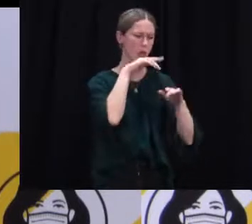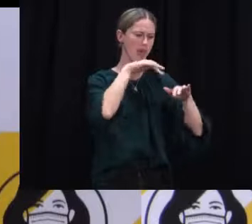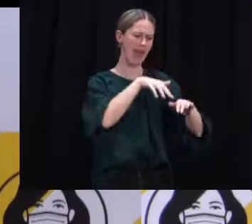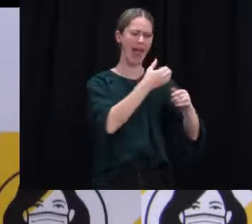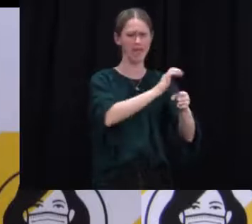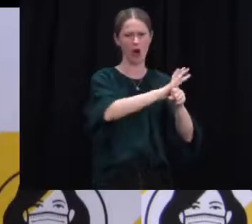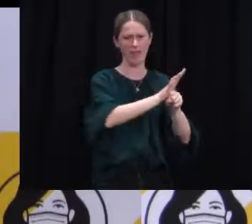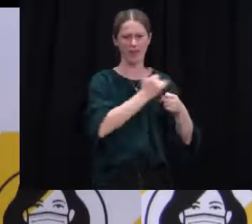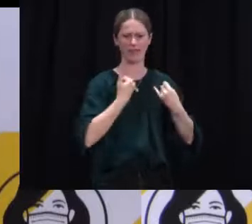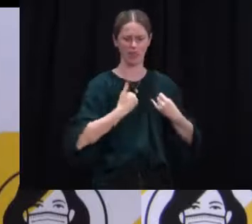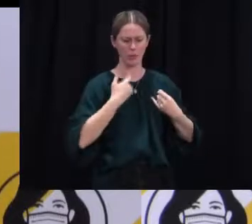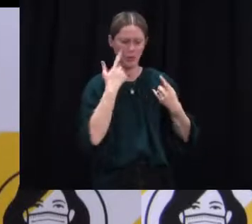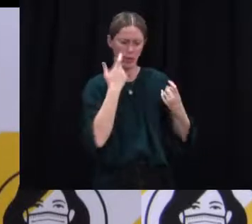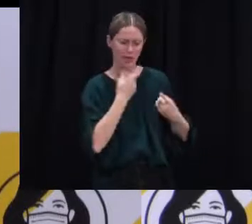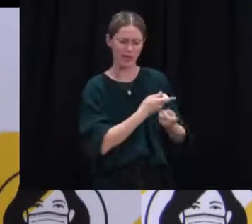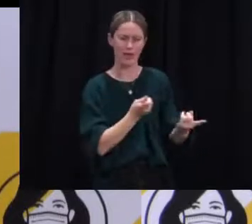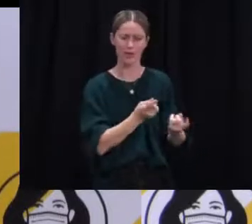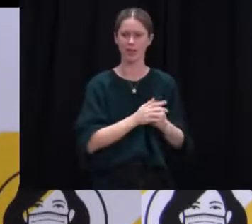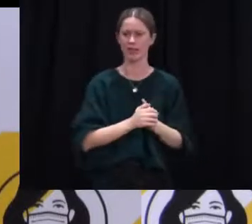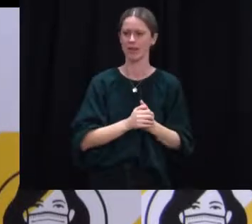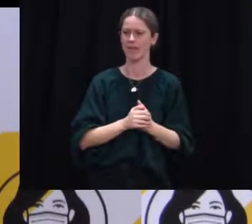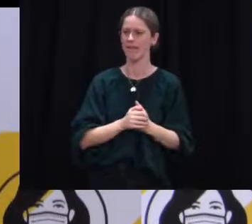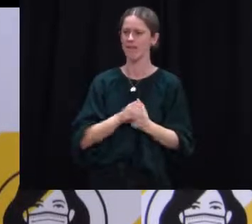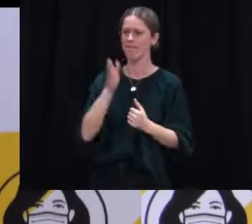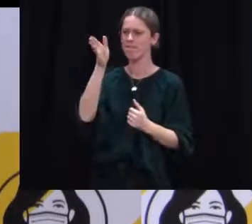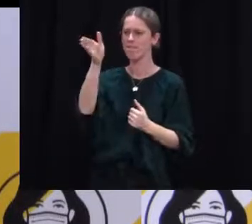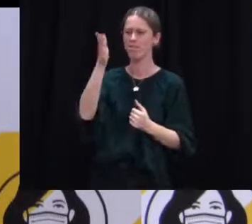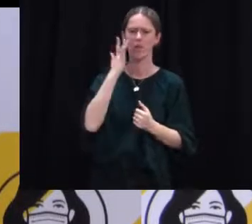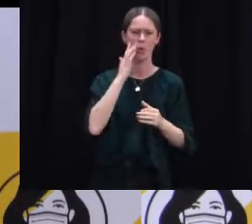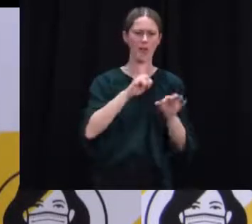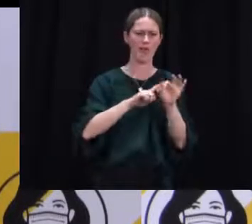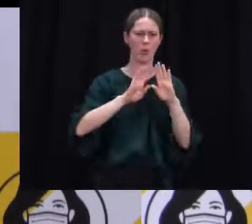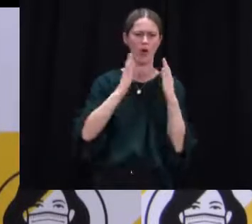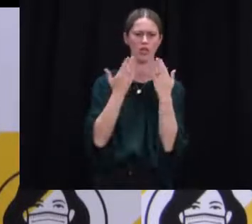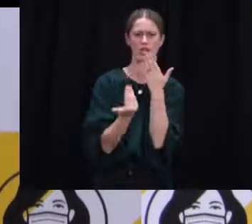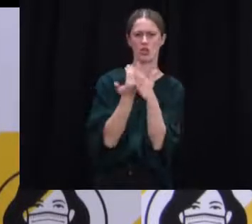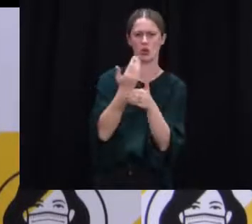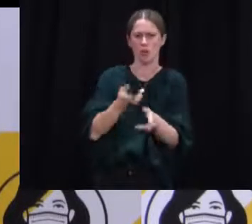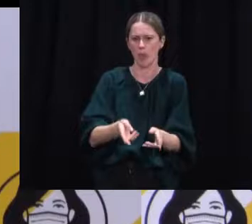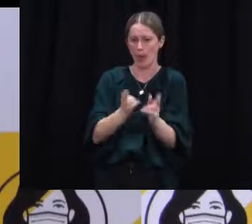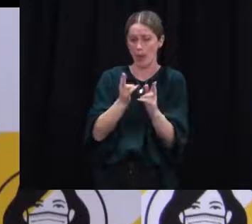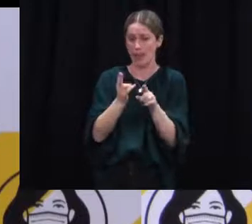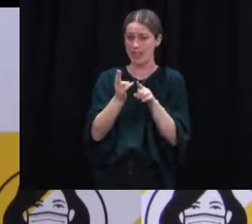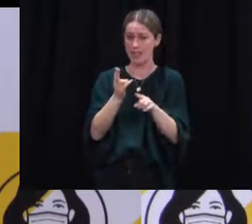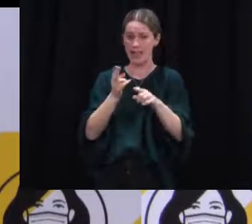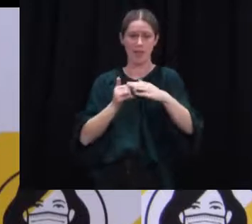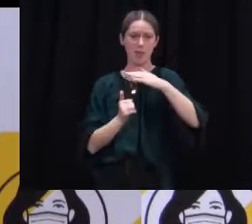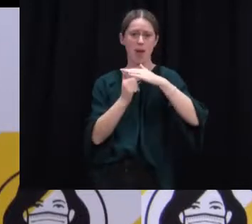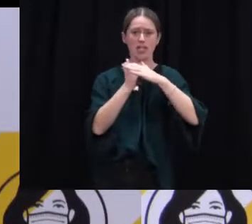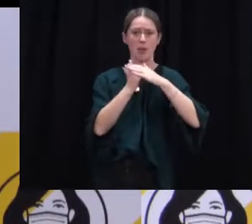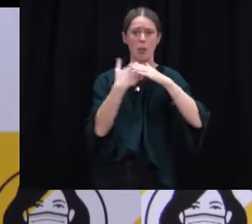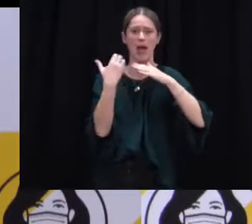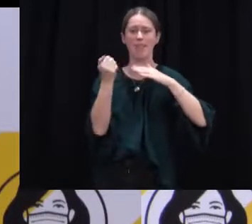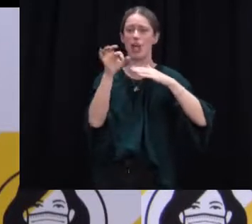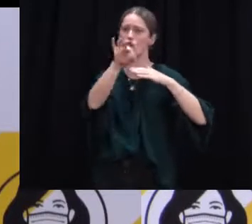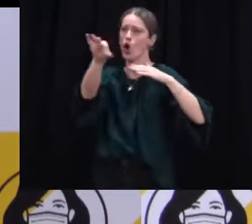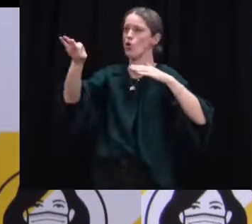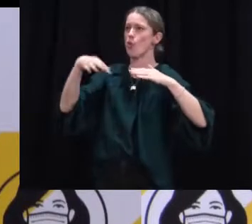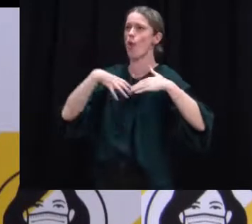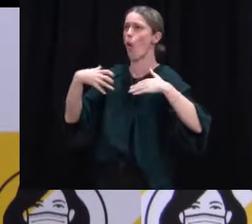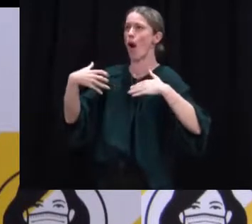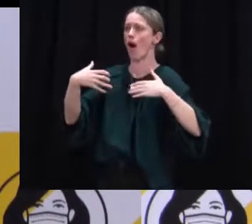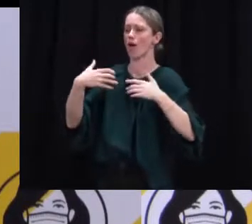upstaff it so that there are more staff there to make sure we can provide that higher level of care and support to the people who are in it. One more and then I'm going to move